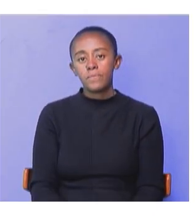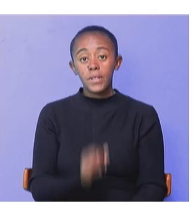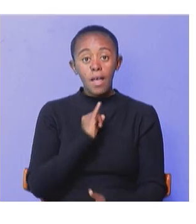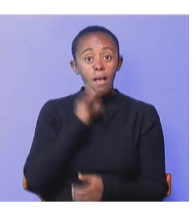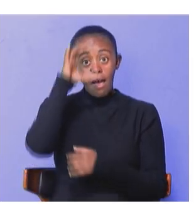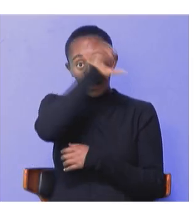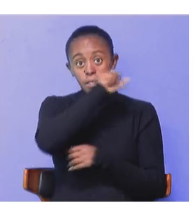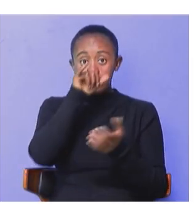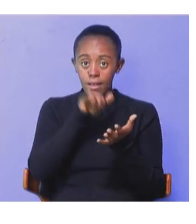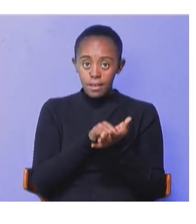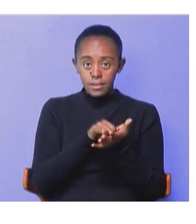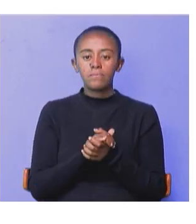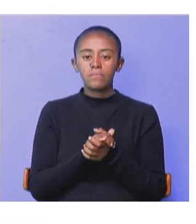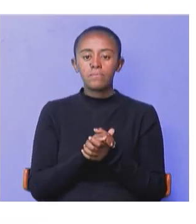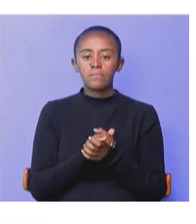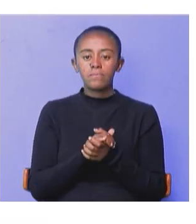that